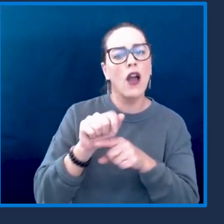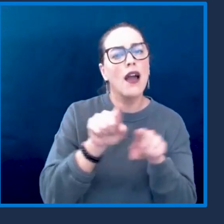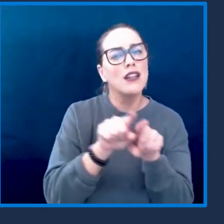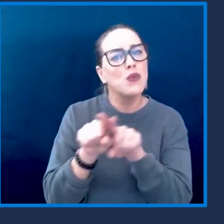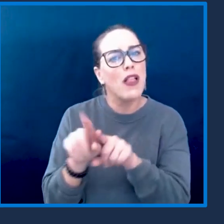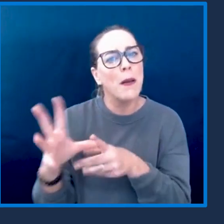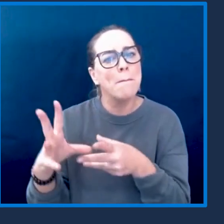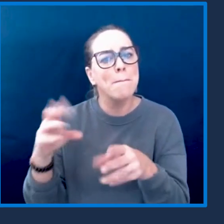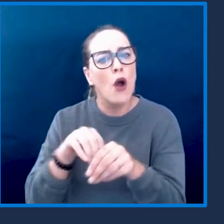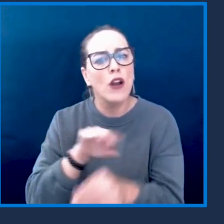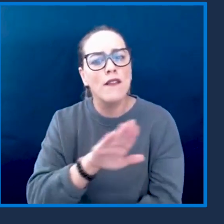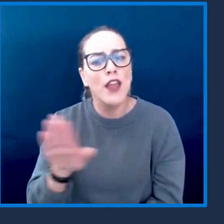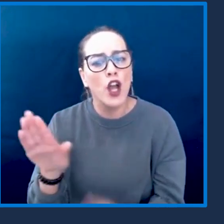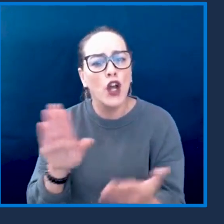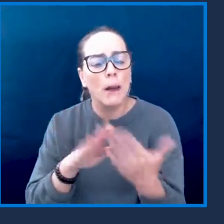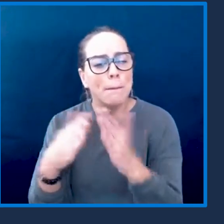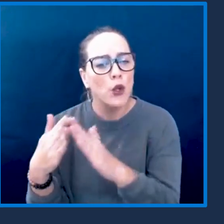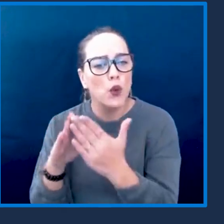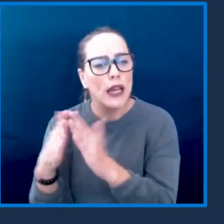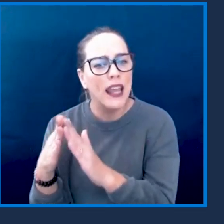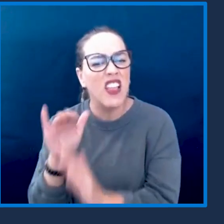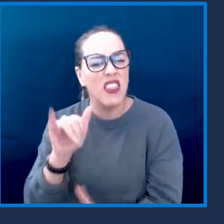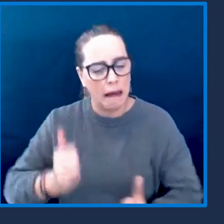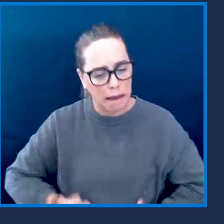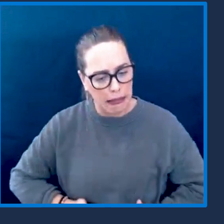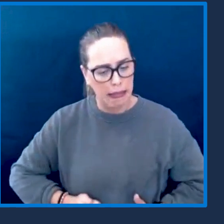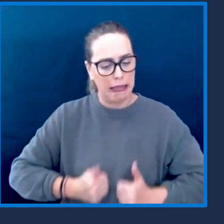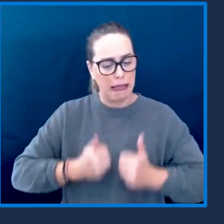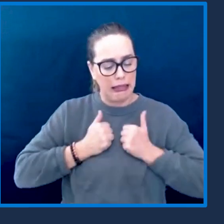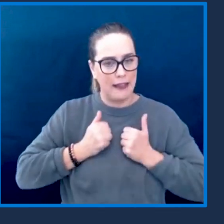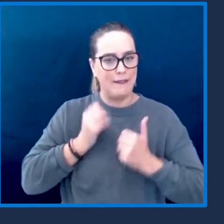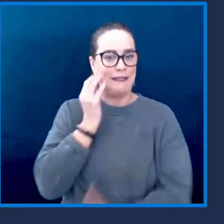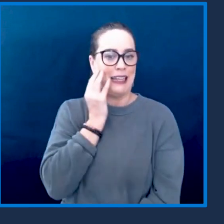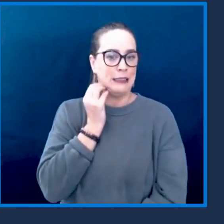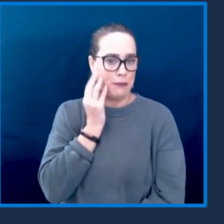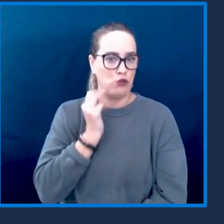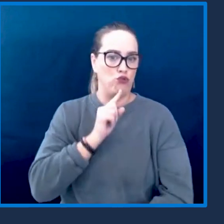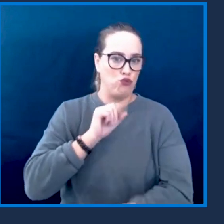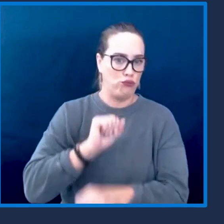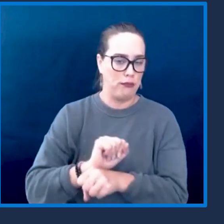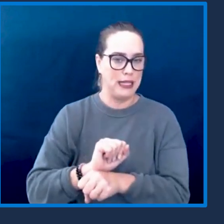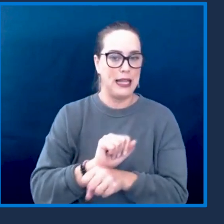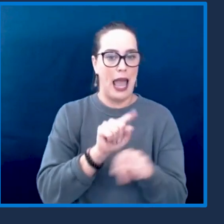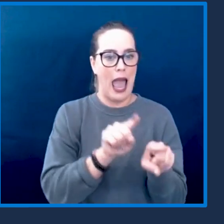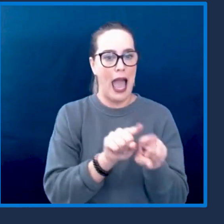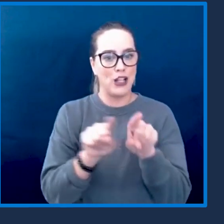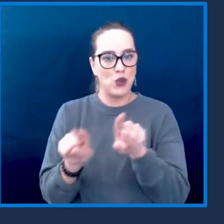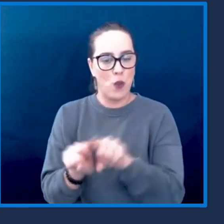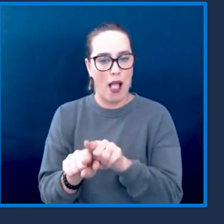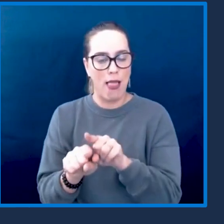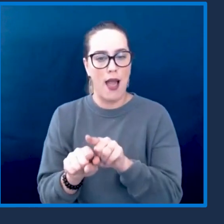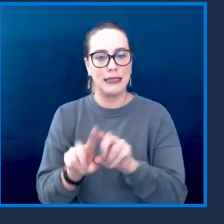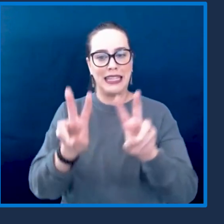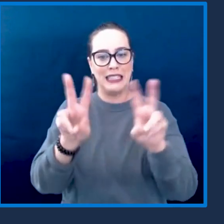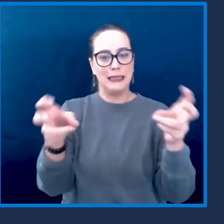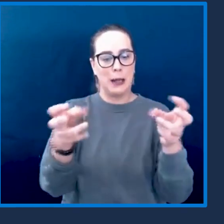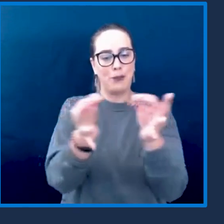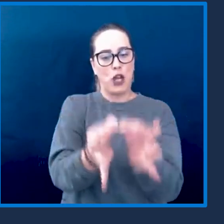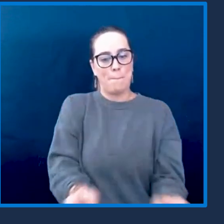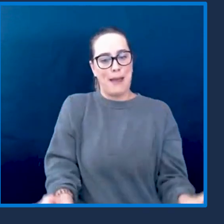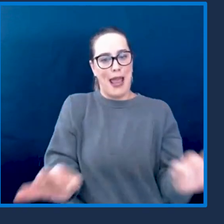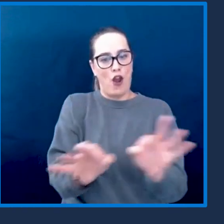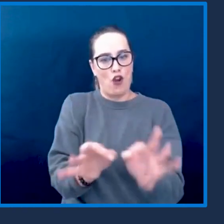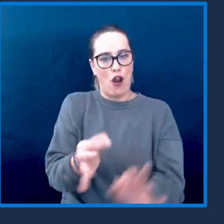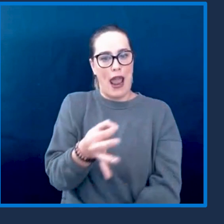they're training about. They should have that lived experience, but they should also be considered a subject matter expert. So in addition